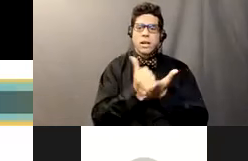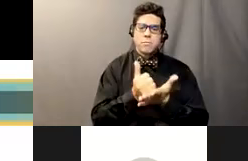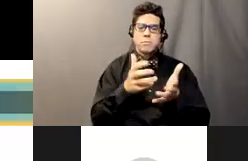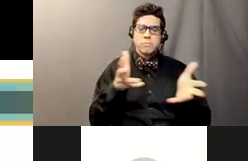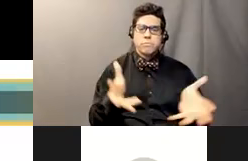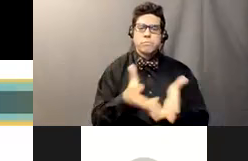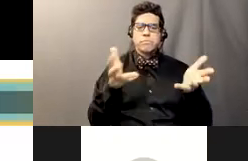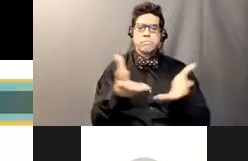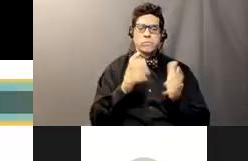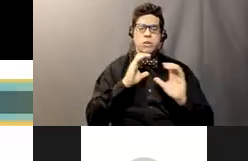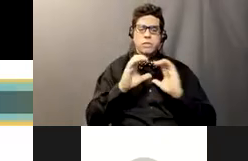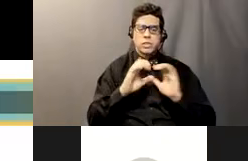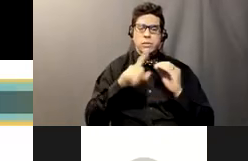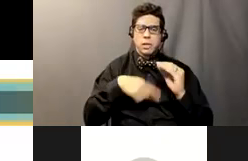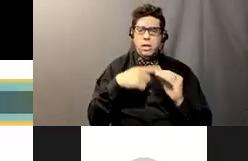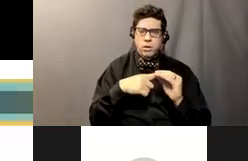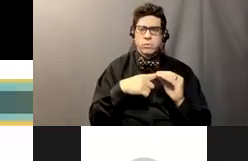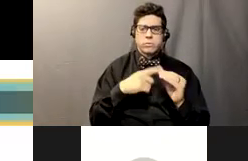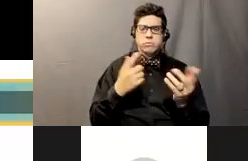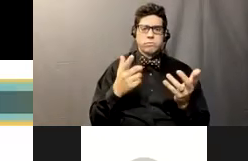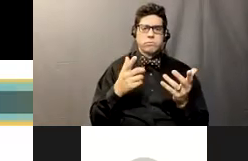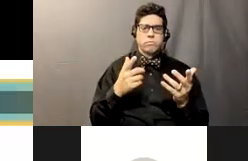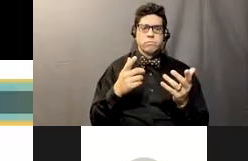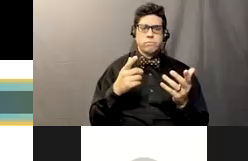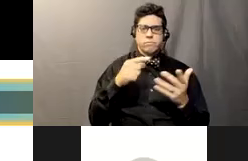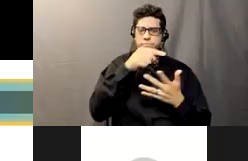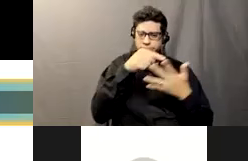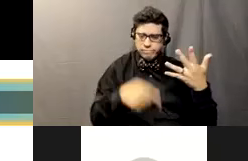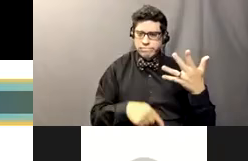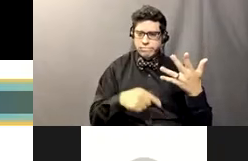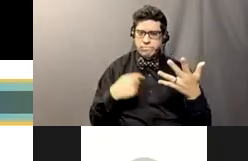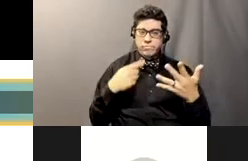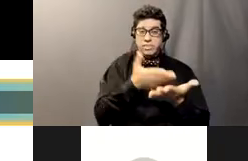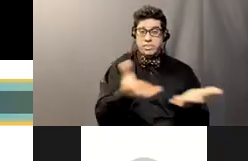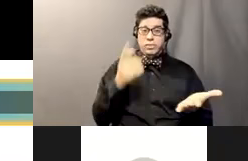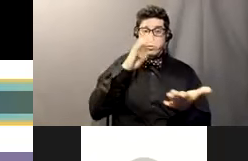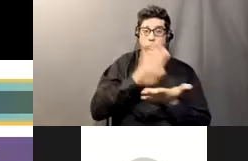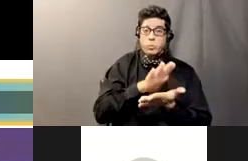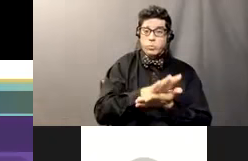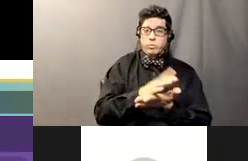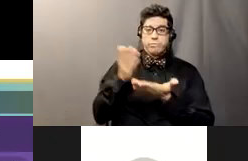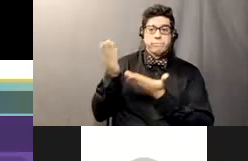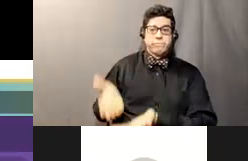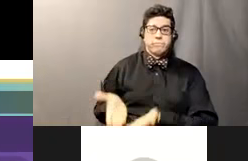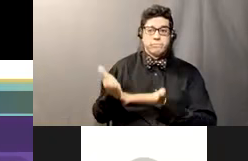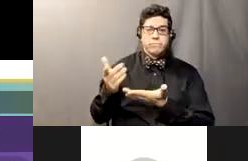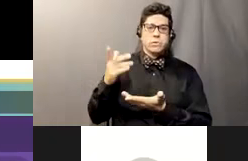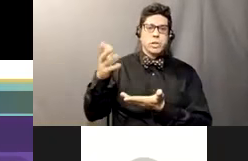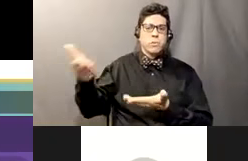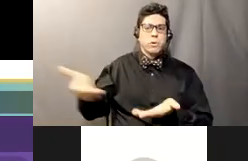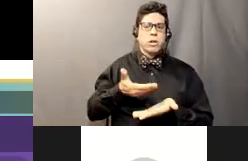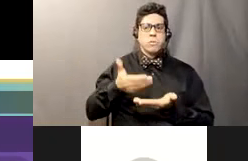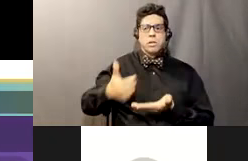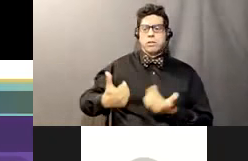these are quick and easy activities to provide tools for use in the classroom to welcome youth and young adults to a safe